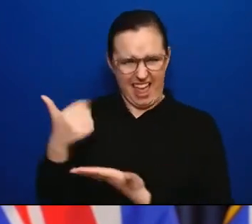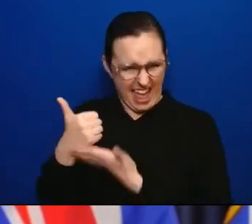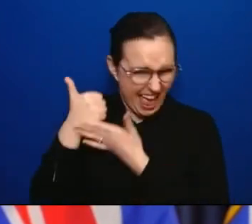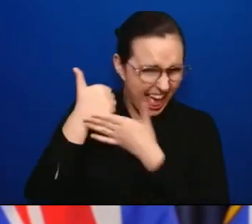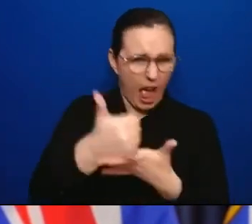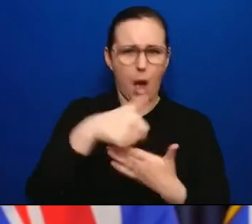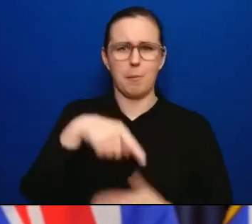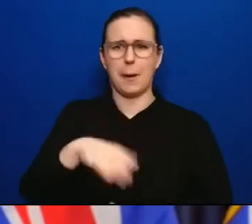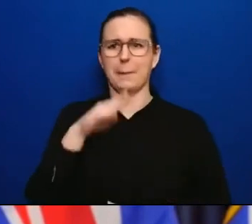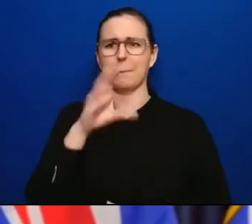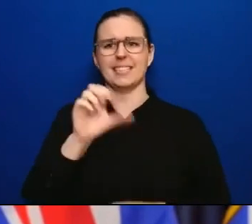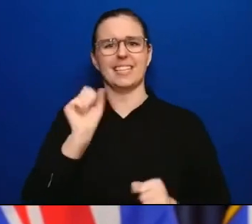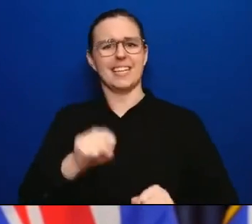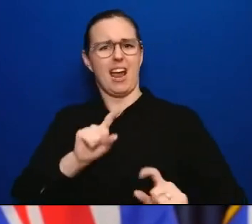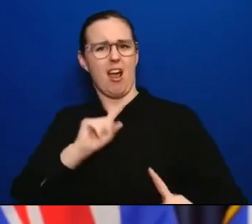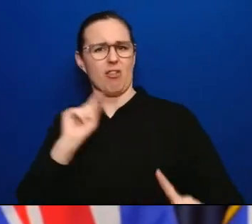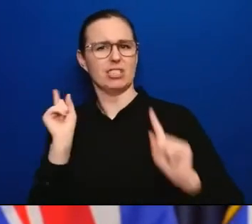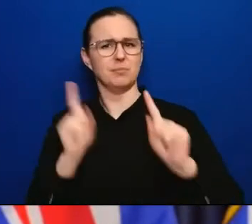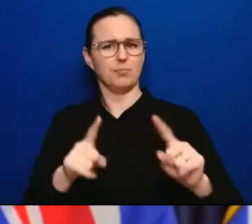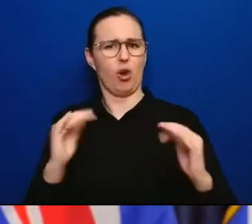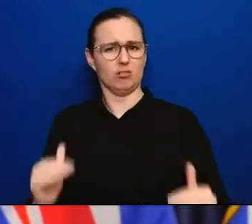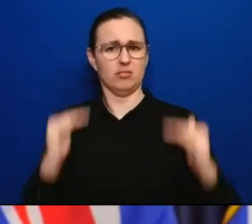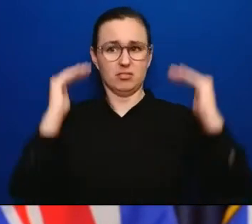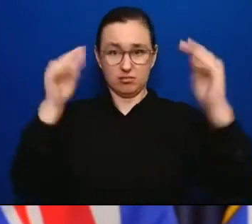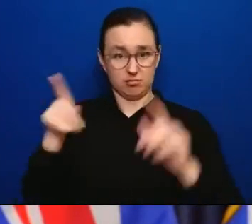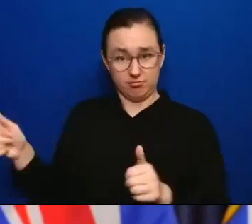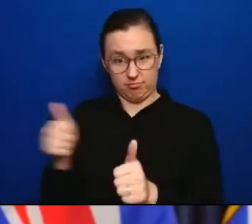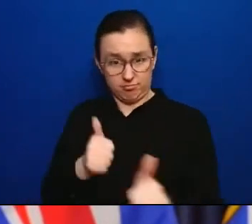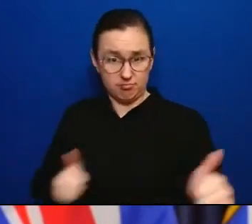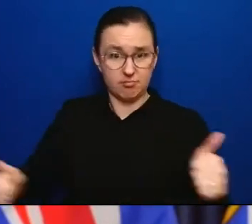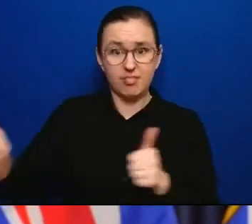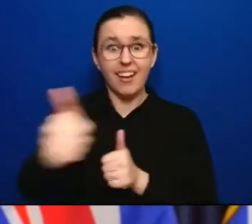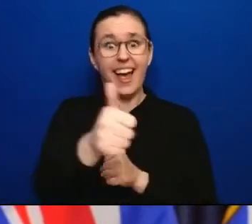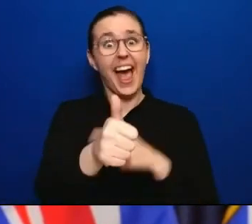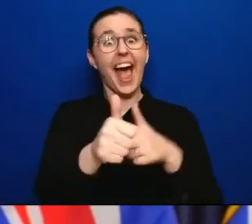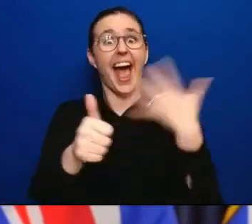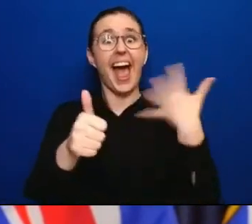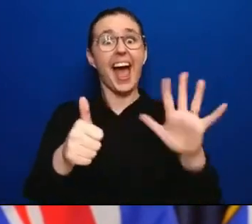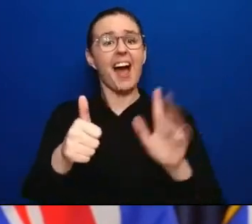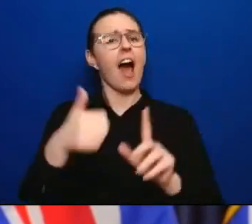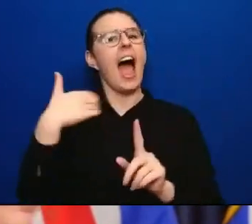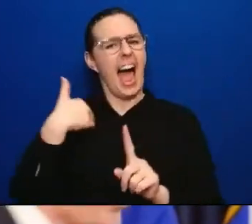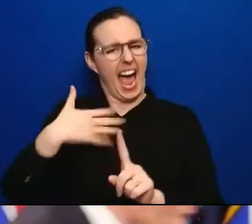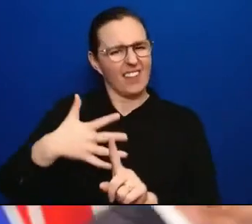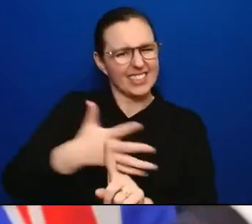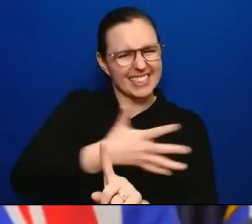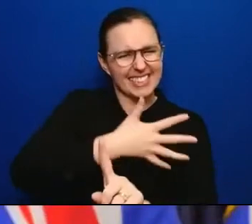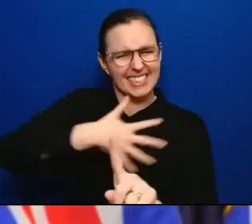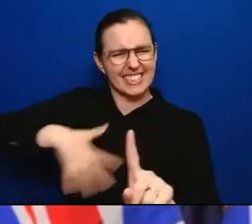face of it, but I think she'd agree it includes a huge team of people around her who've been part of that success.